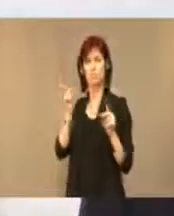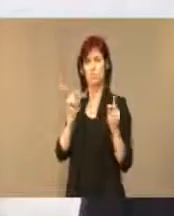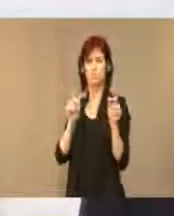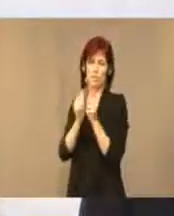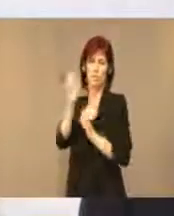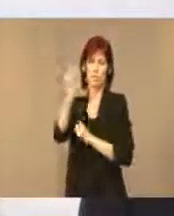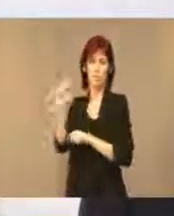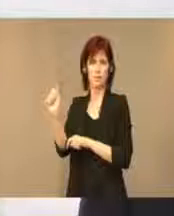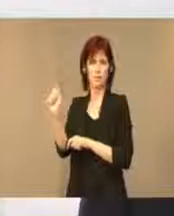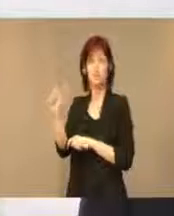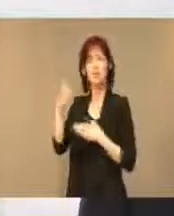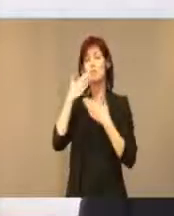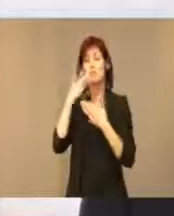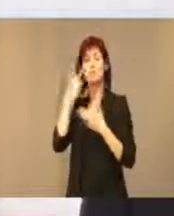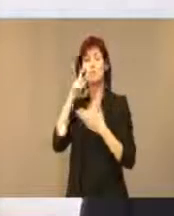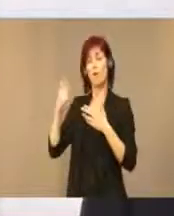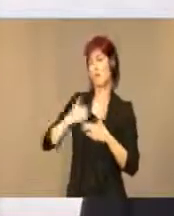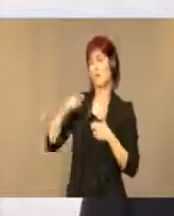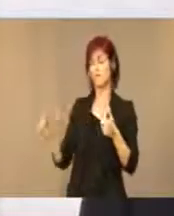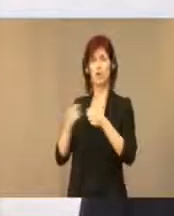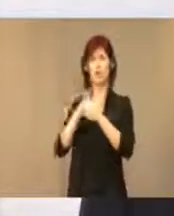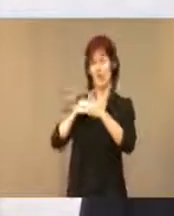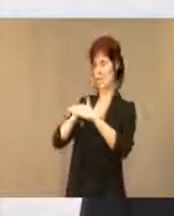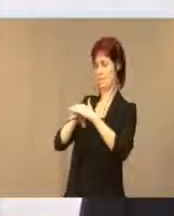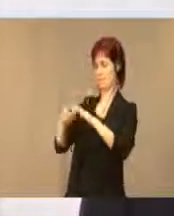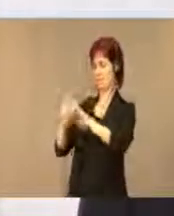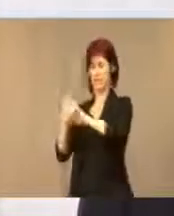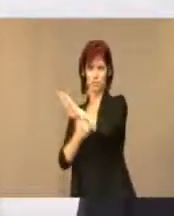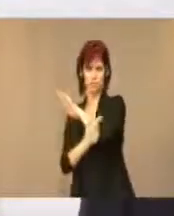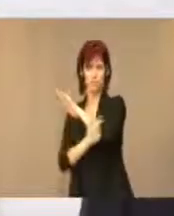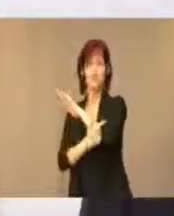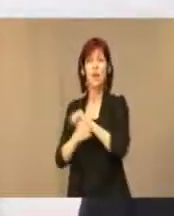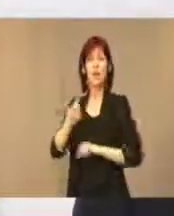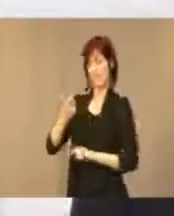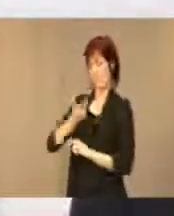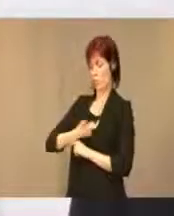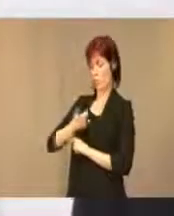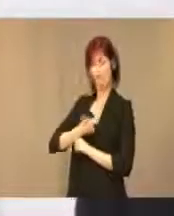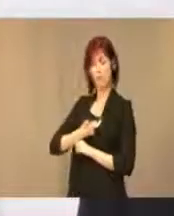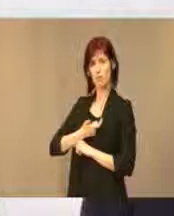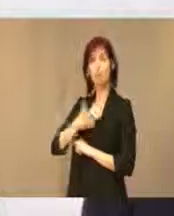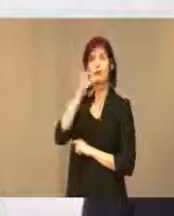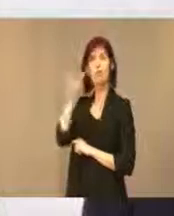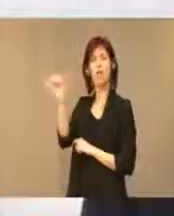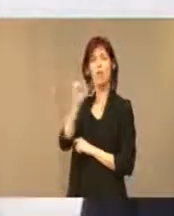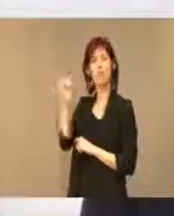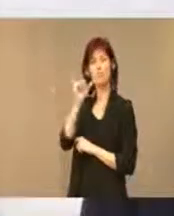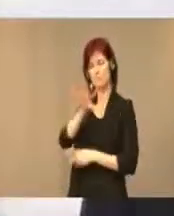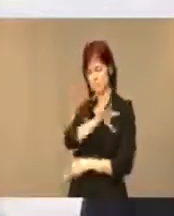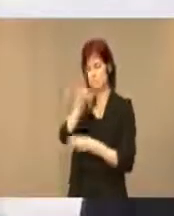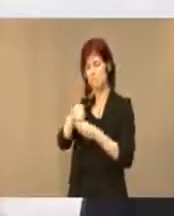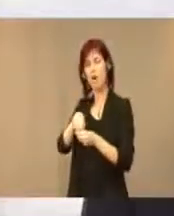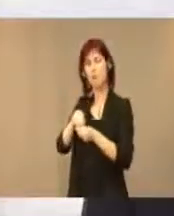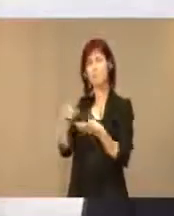process to gather input from Canadians with disabilities, their families, and the organizations that represent them. This is